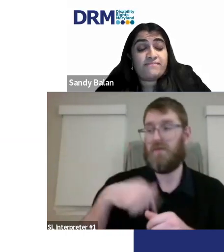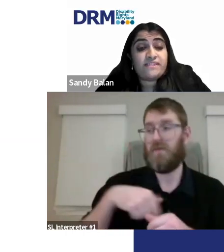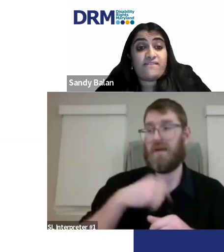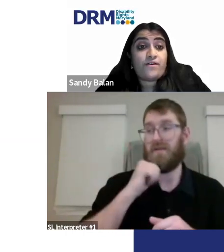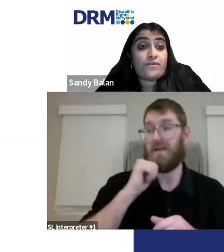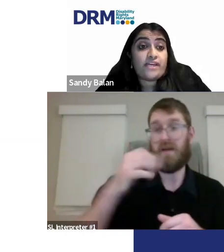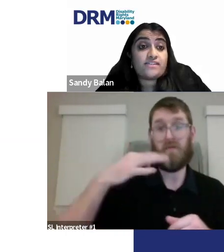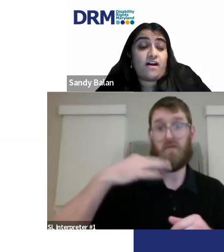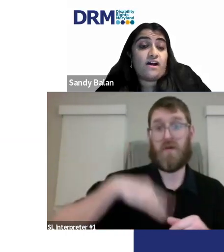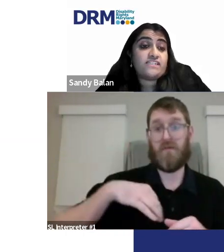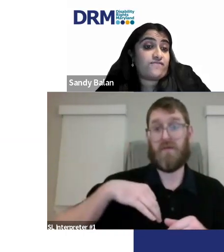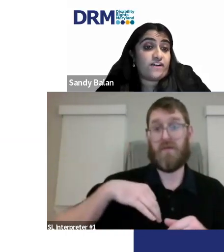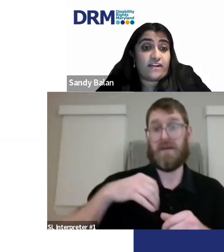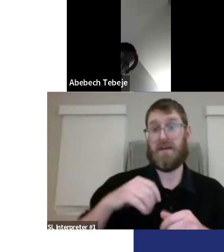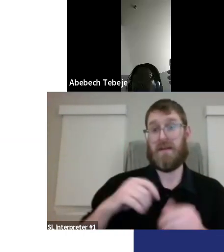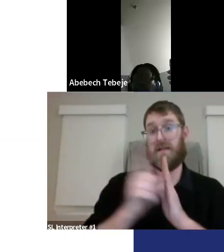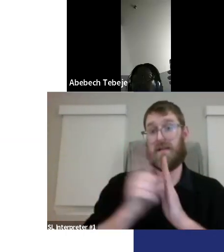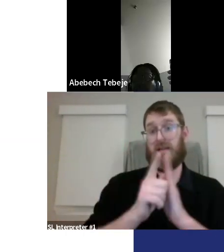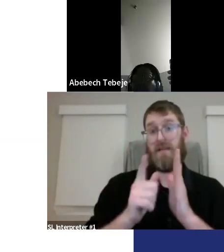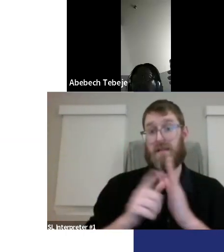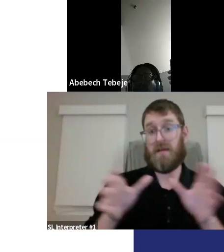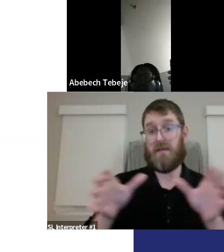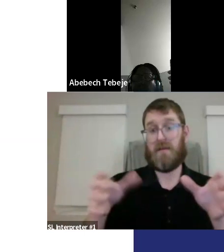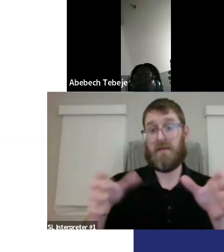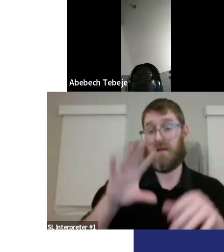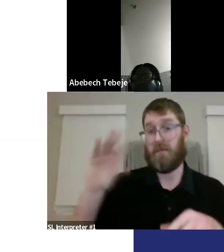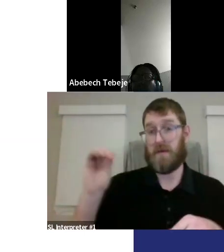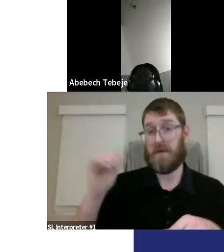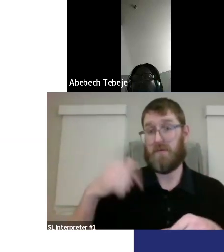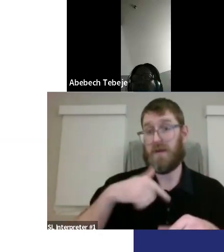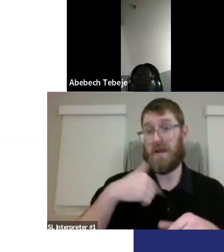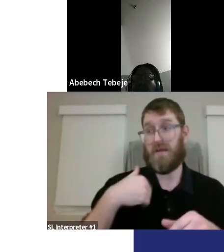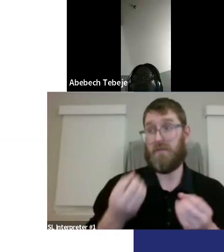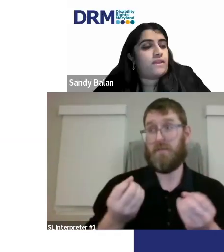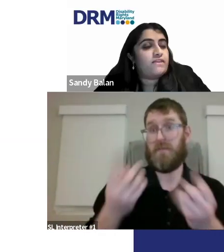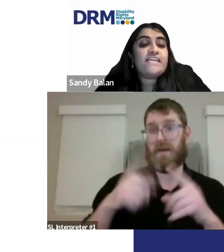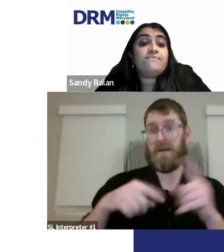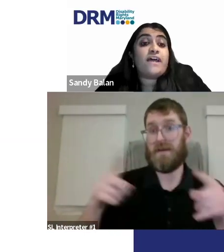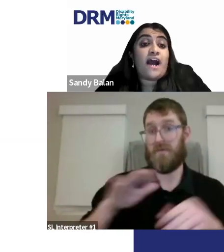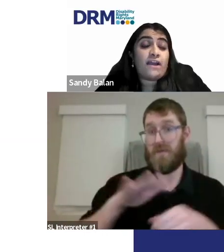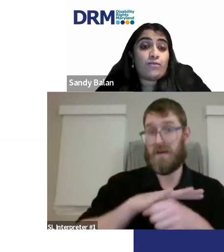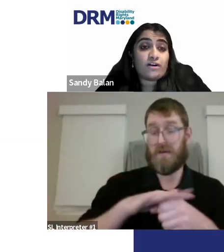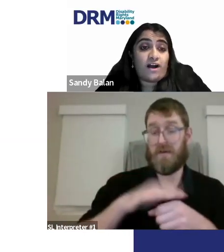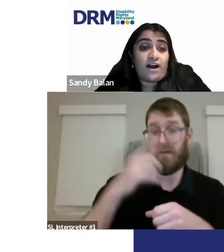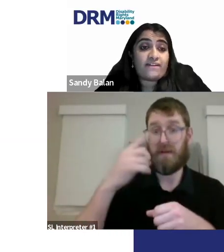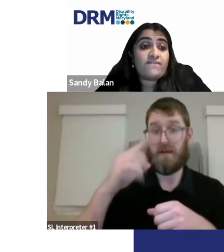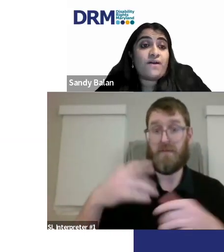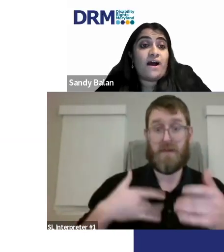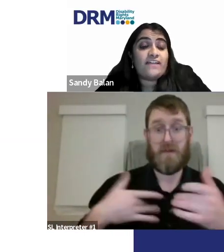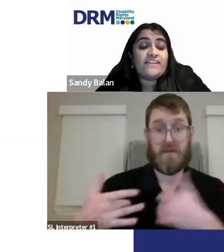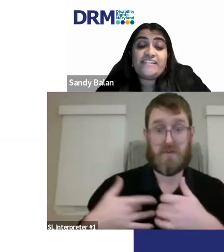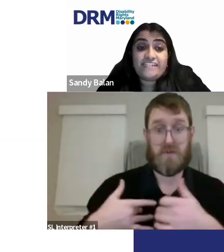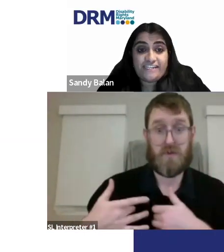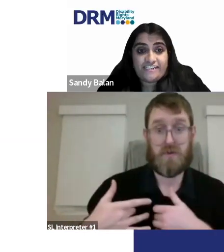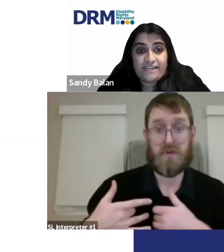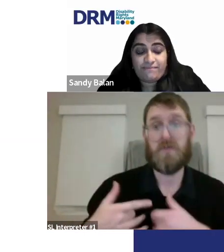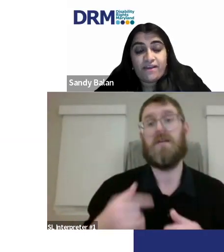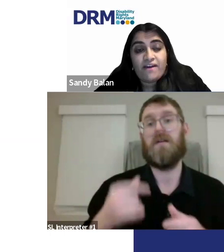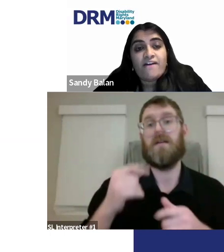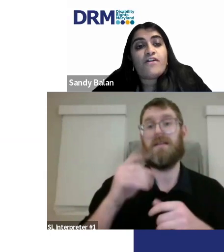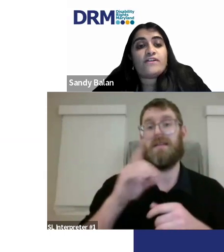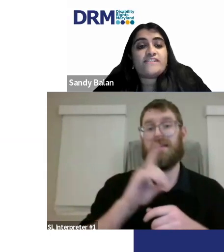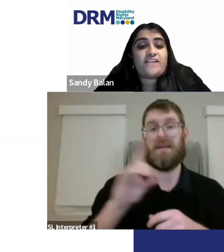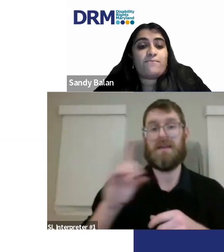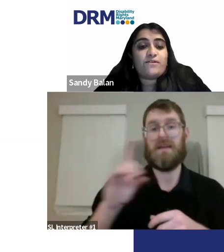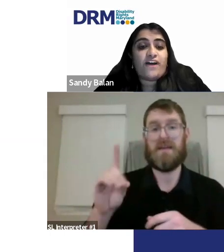multiple teams that focus on different areas of concern. The team that I work on, the DD